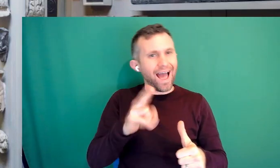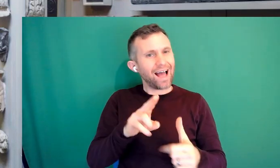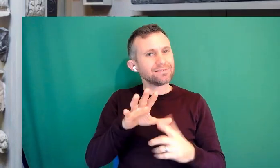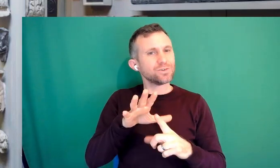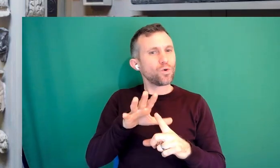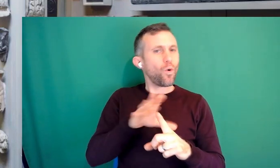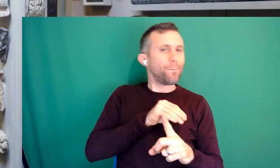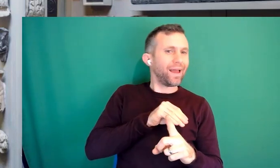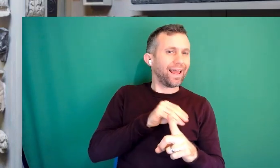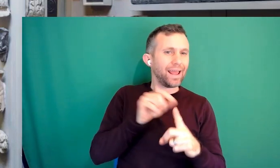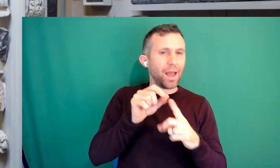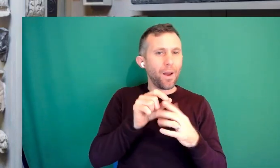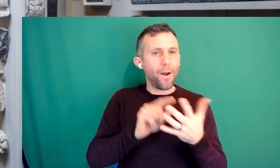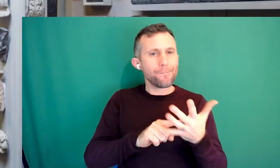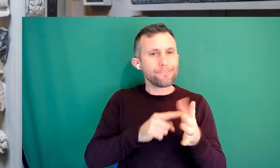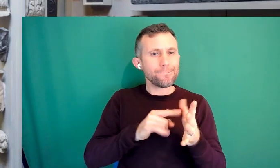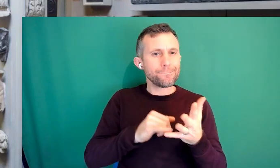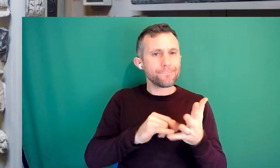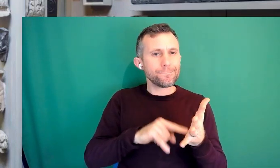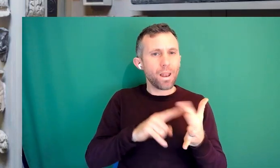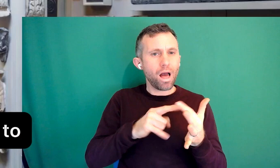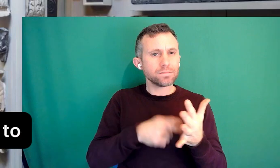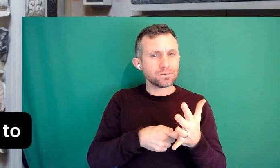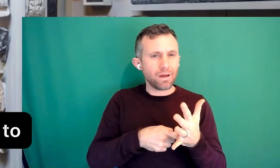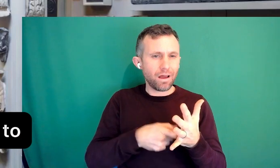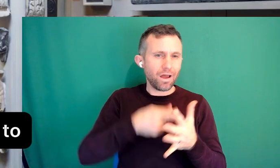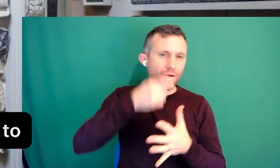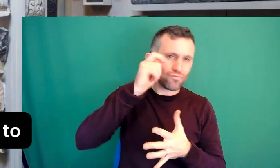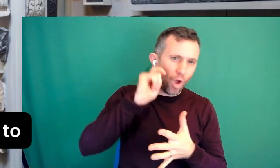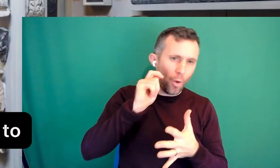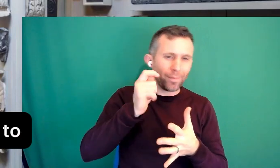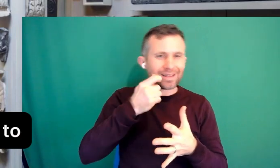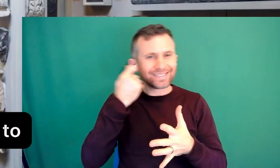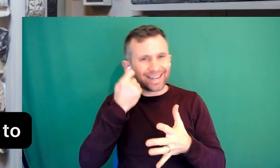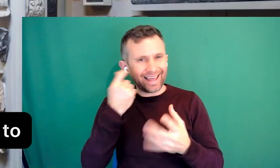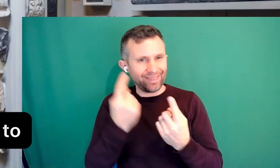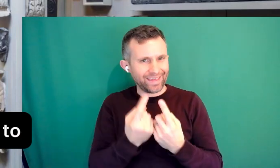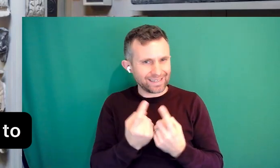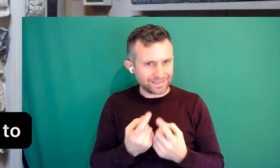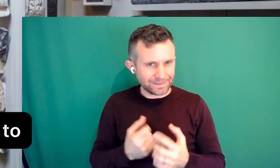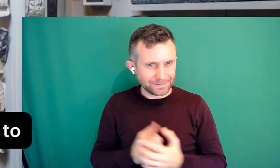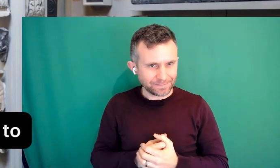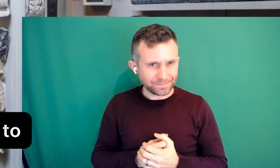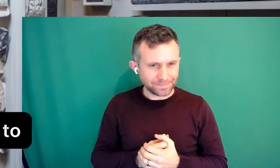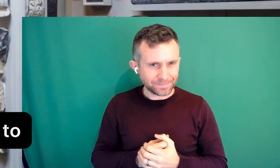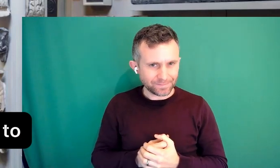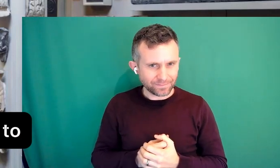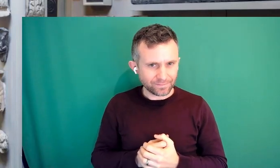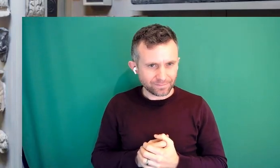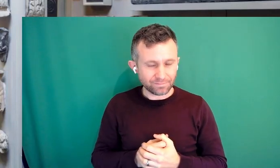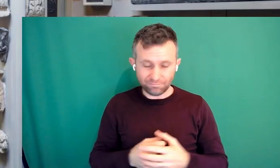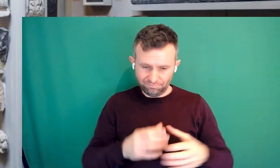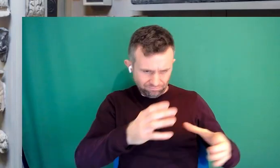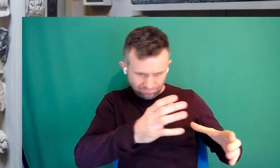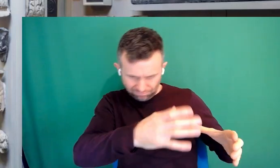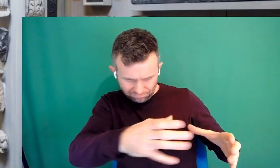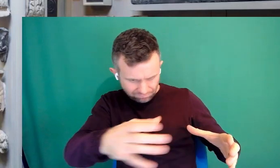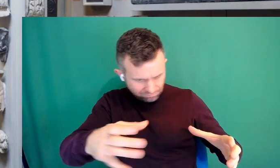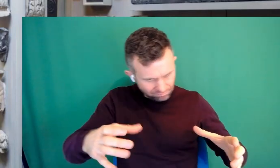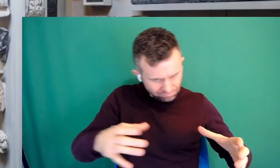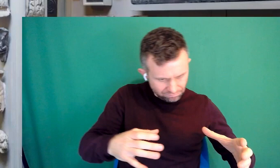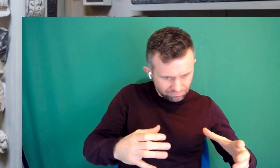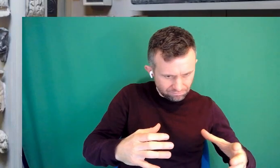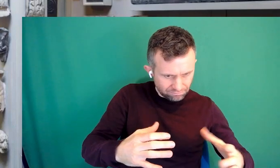statue kept in the Vatican. Soane uses the orange skylight behind the statue to emphasize